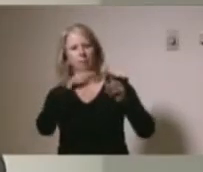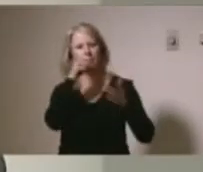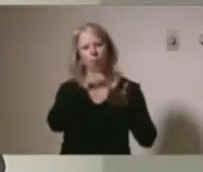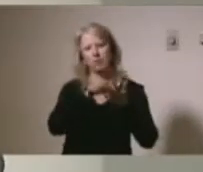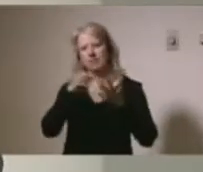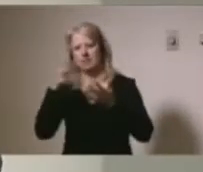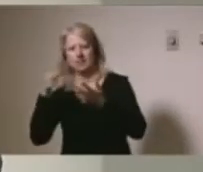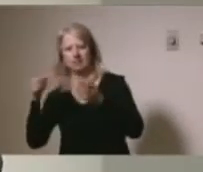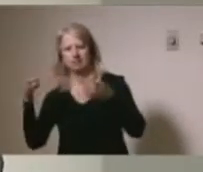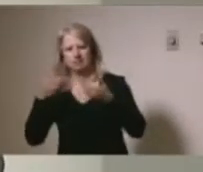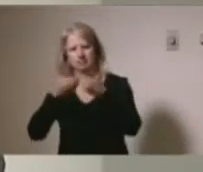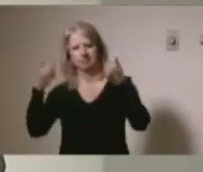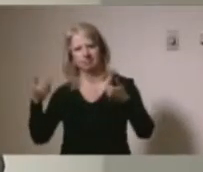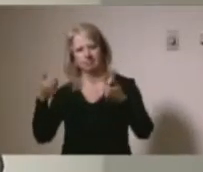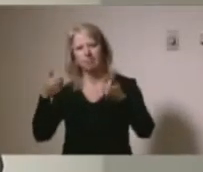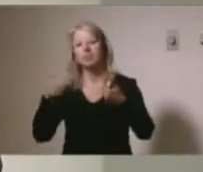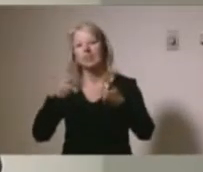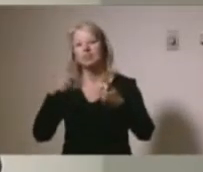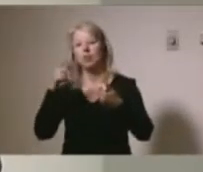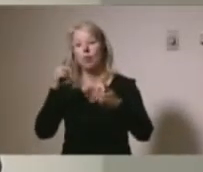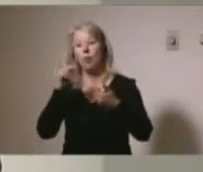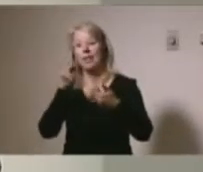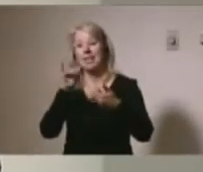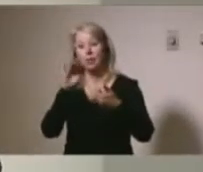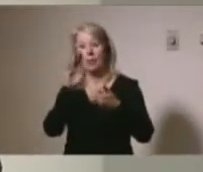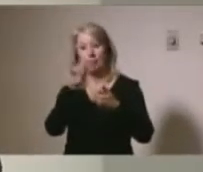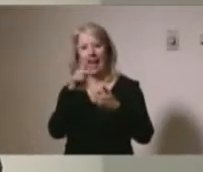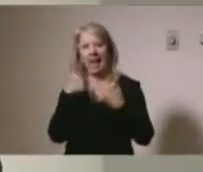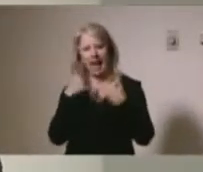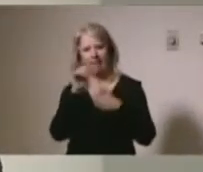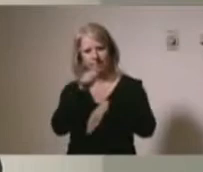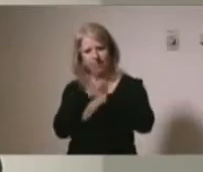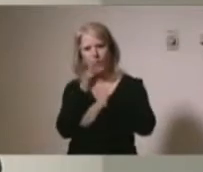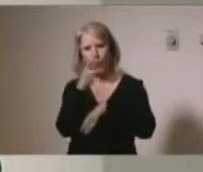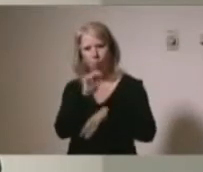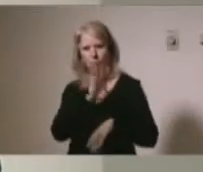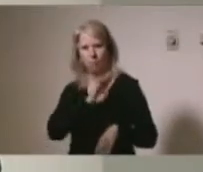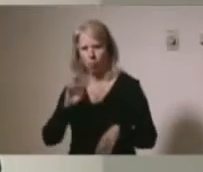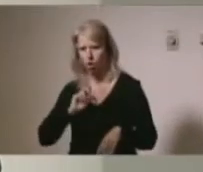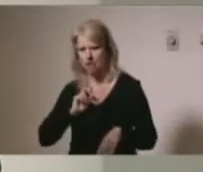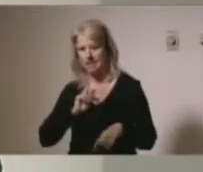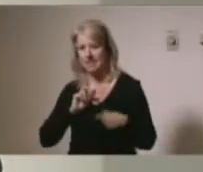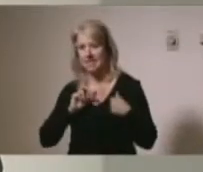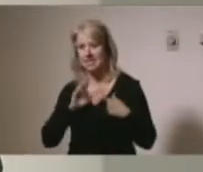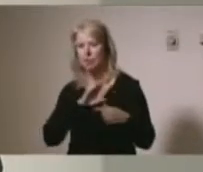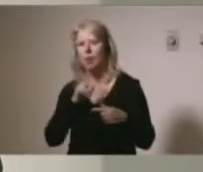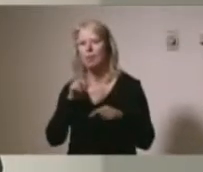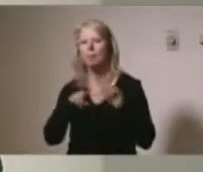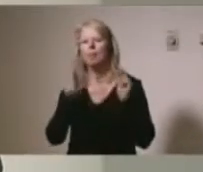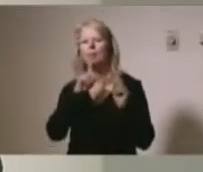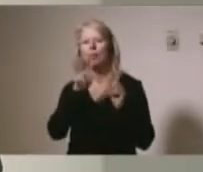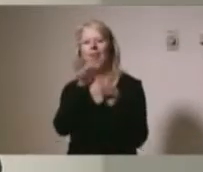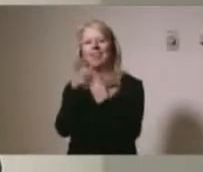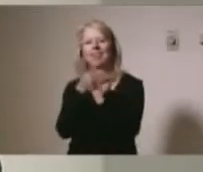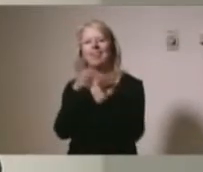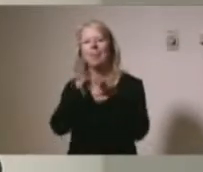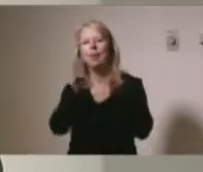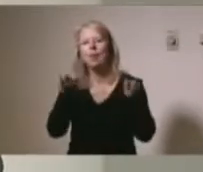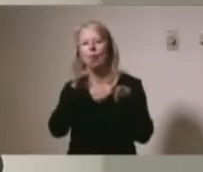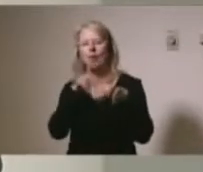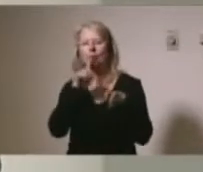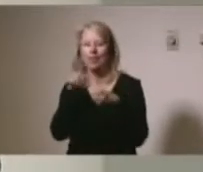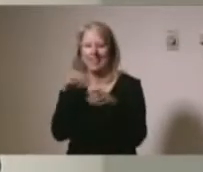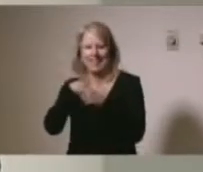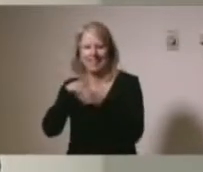Post. Therefore, Kiwi Bank have a board of its own, although it's arguably a business unit of the New Zealand Post